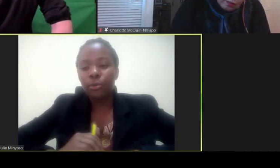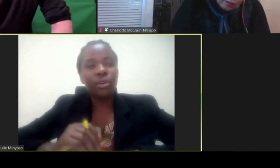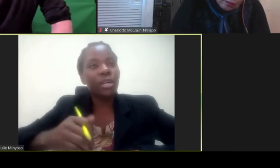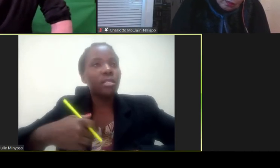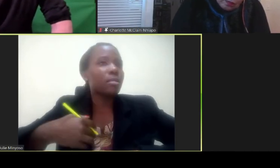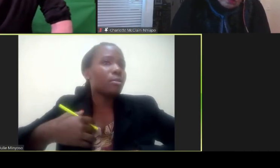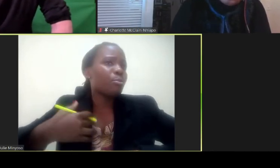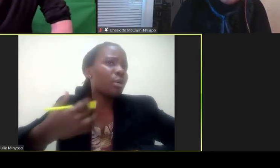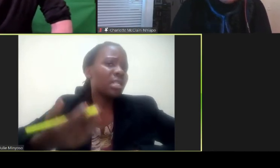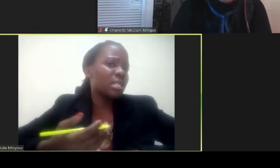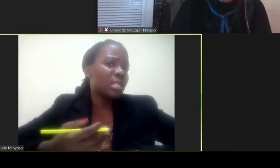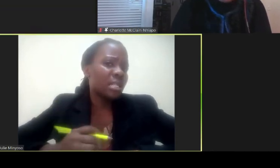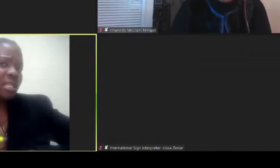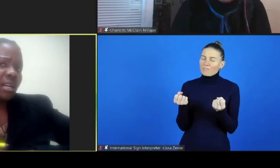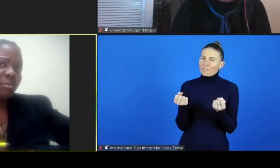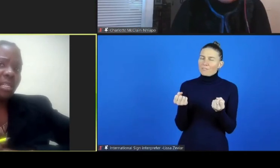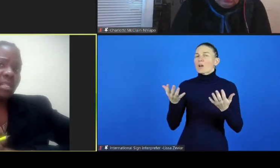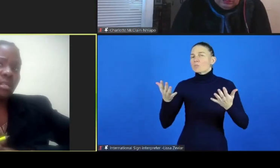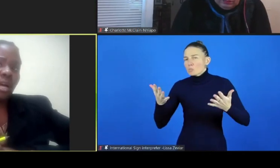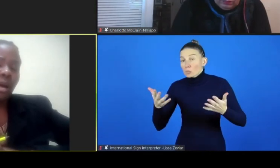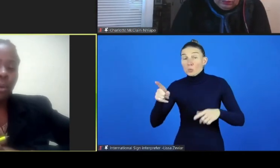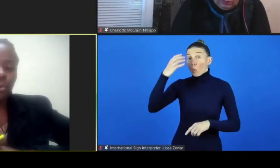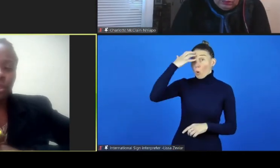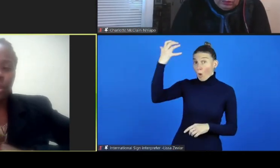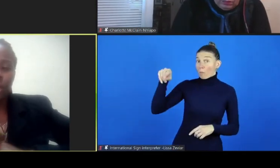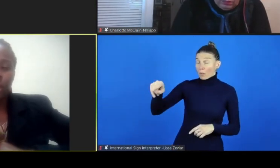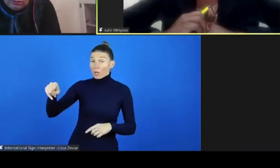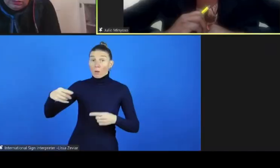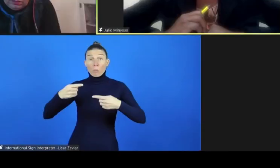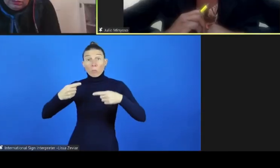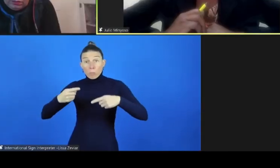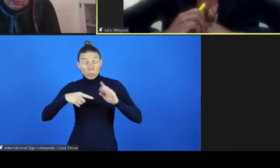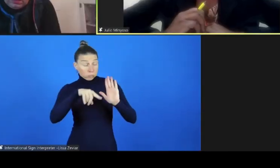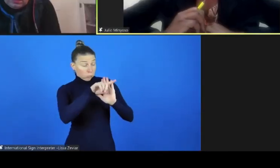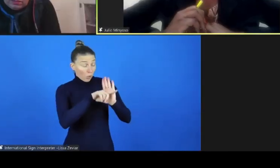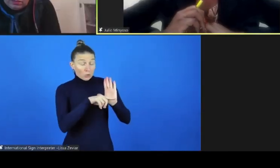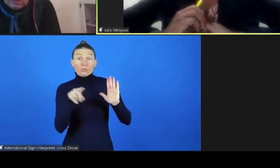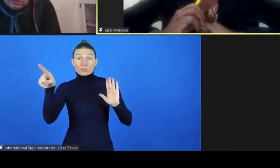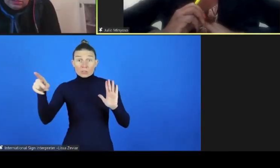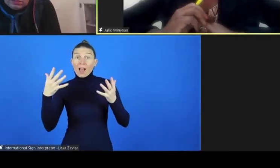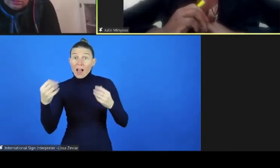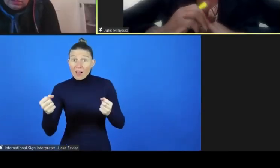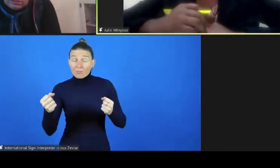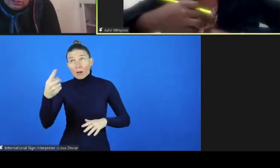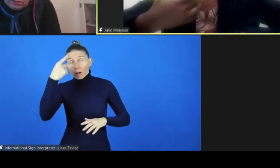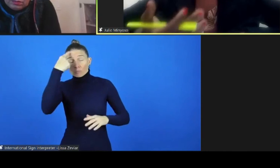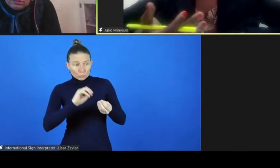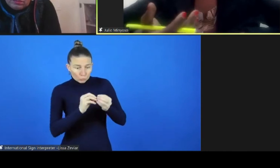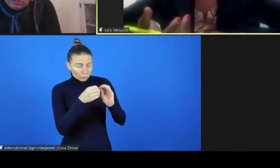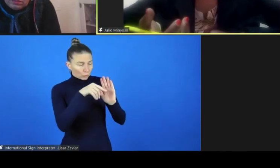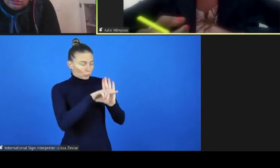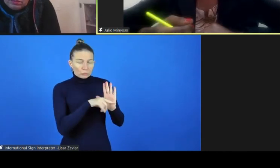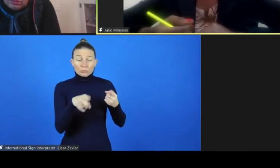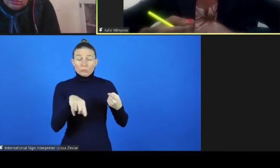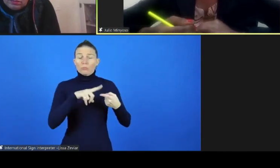you know, various policies that the government has come up with in terms of, you know, we have the Employment